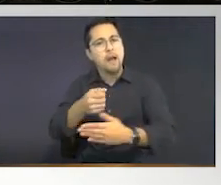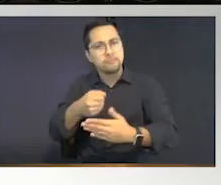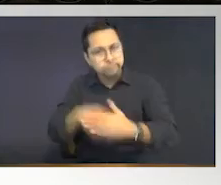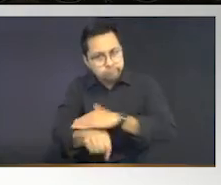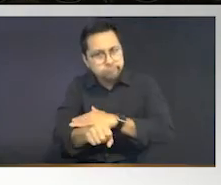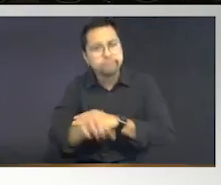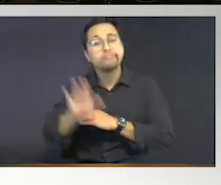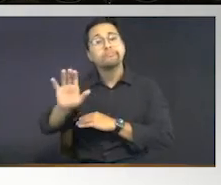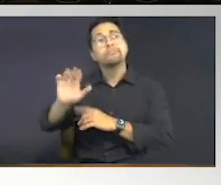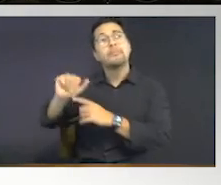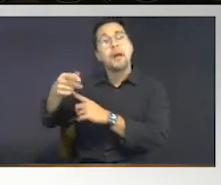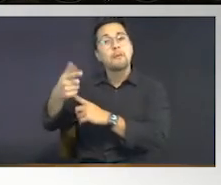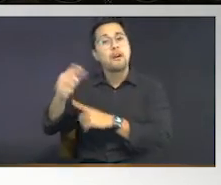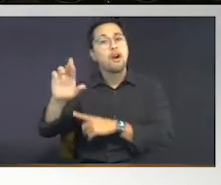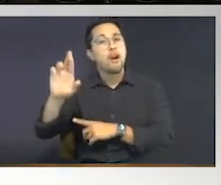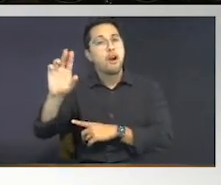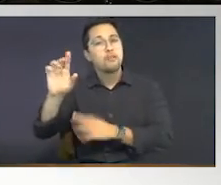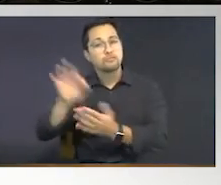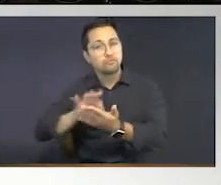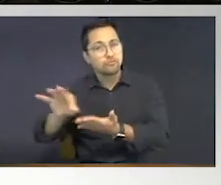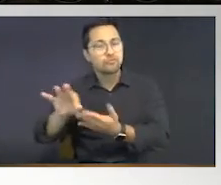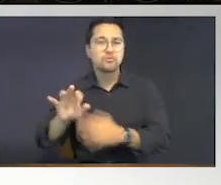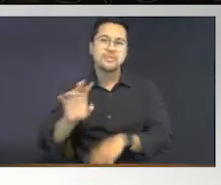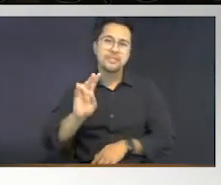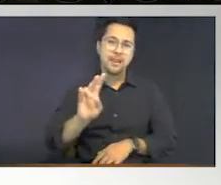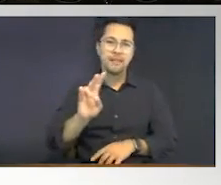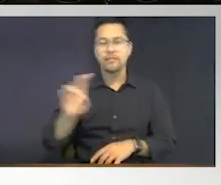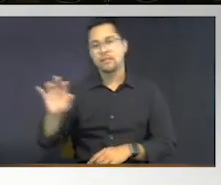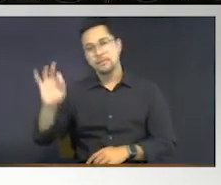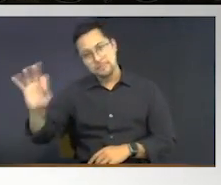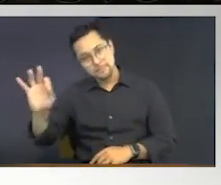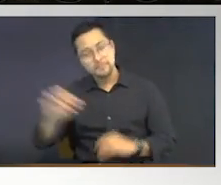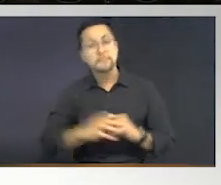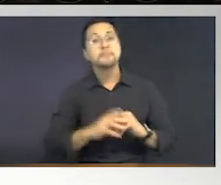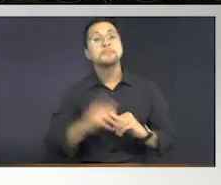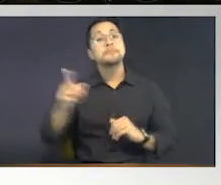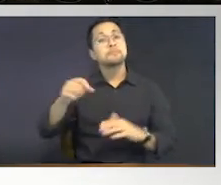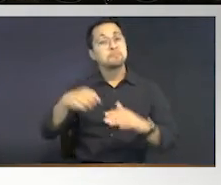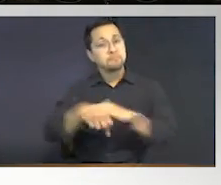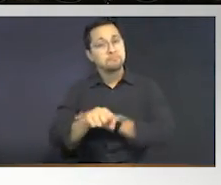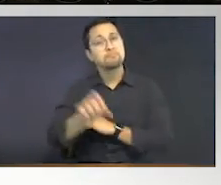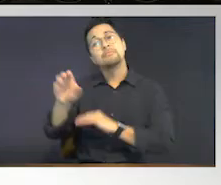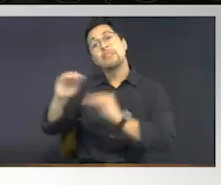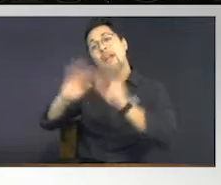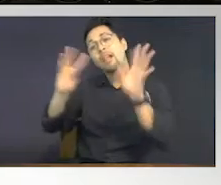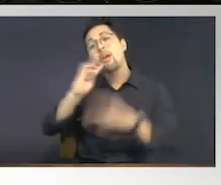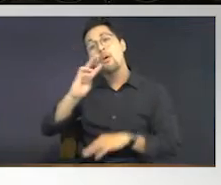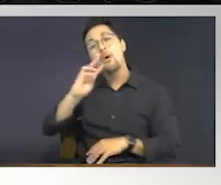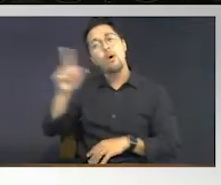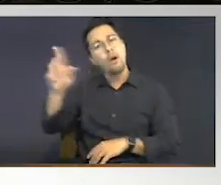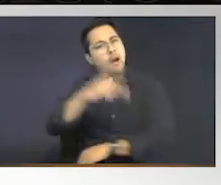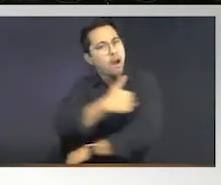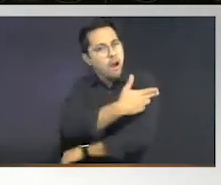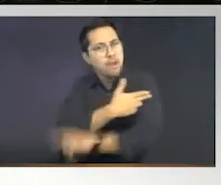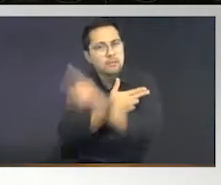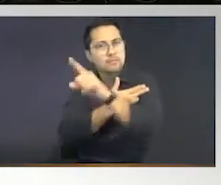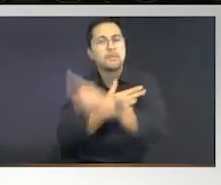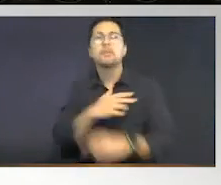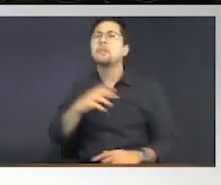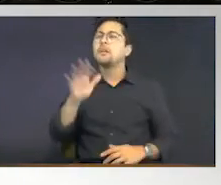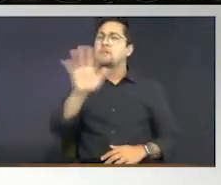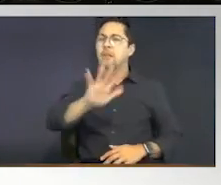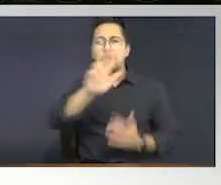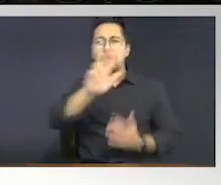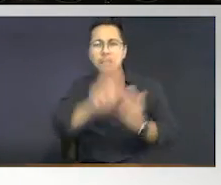scores were a 7 and a 9. He was born in Clearwater at a hospital, and when he was about 3 hours old, he